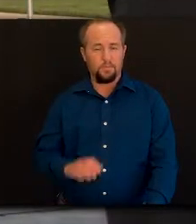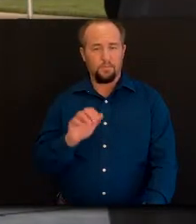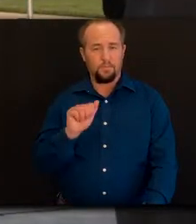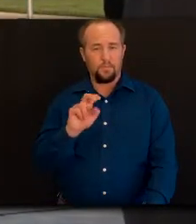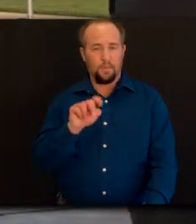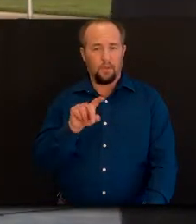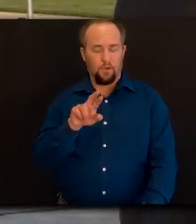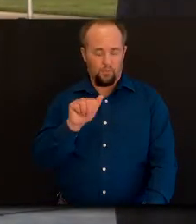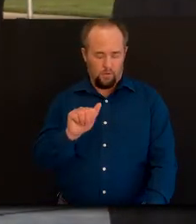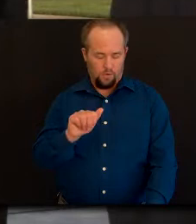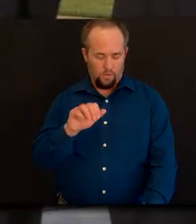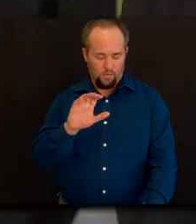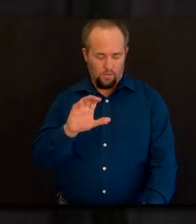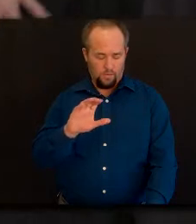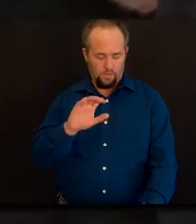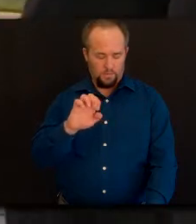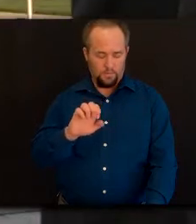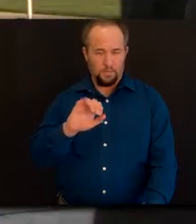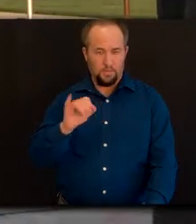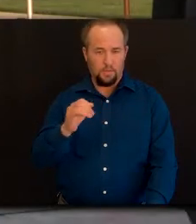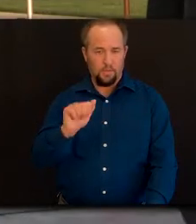Andrea Ali Seha.